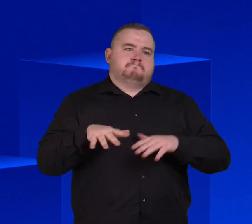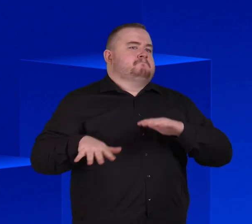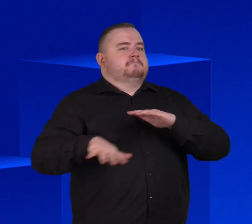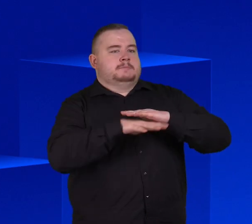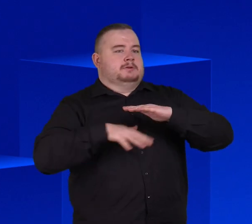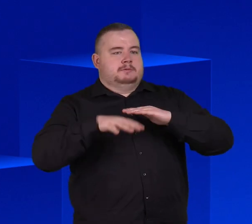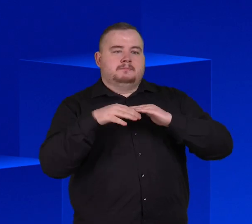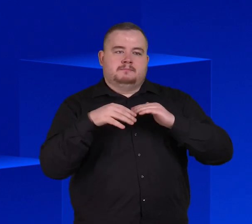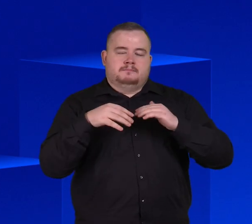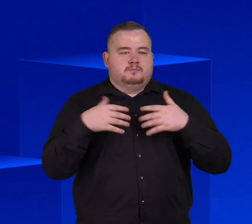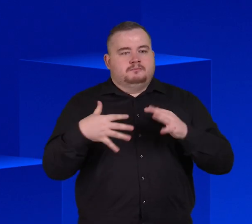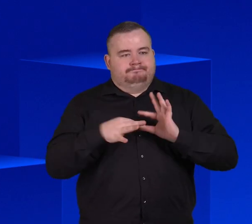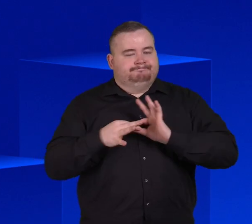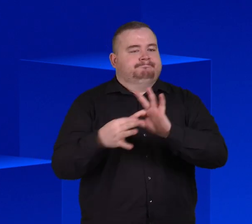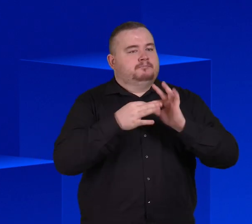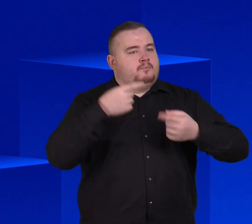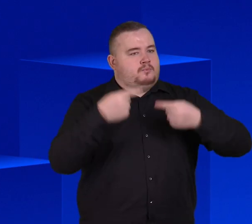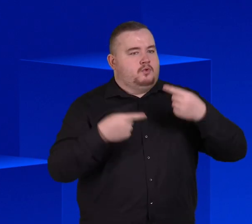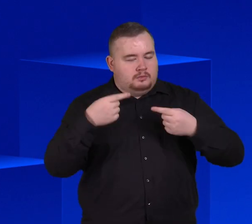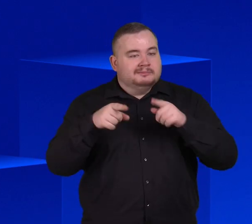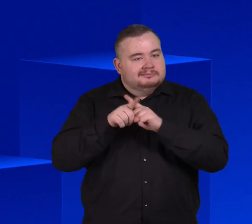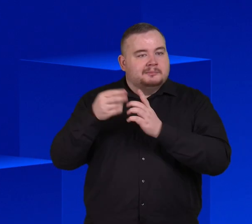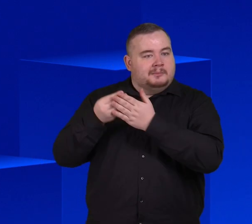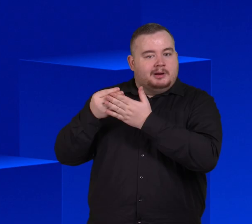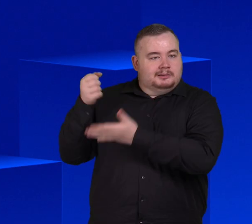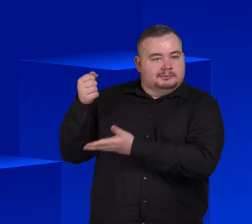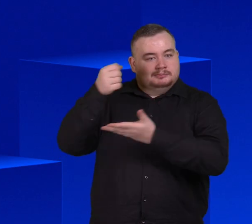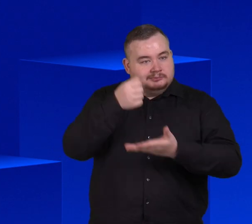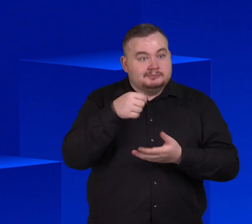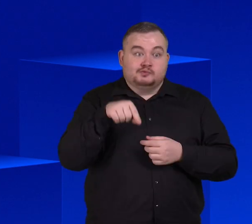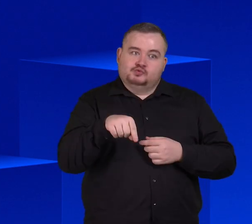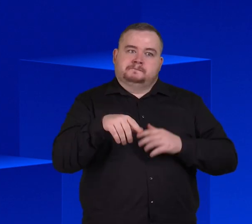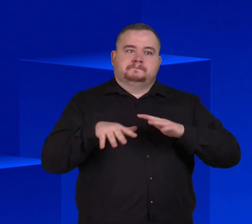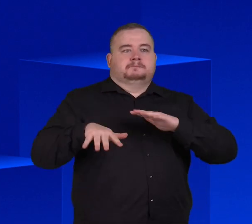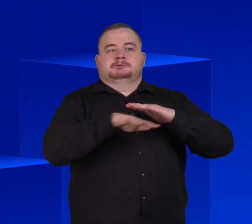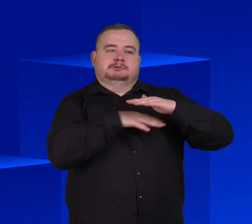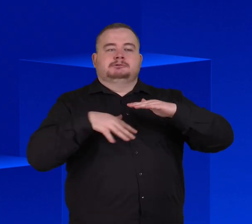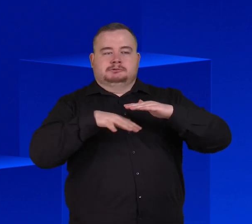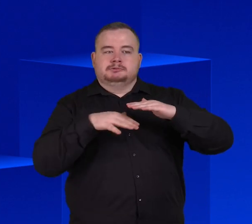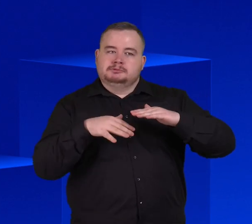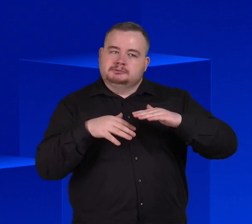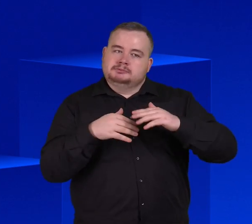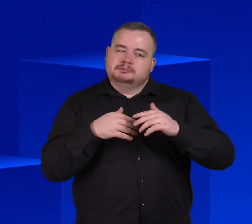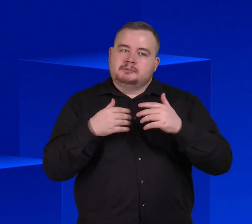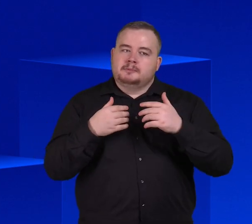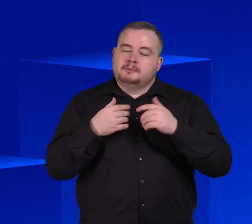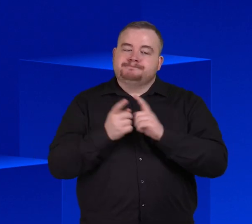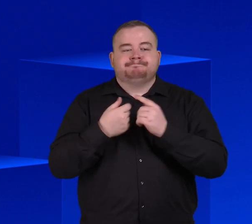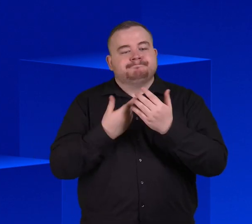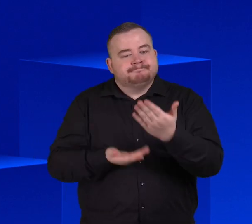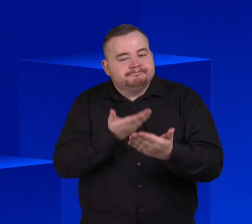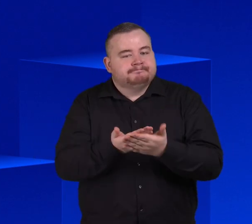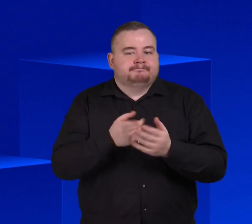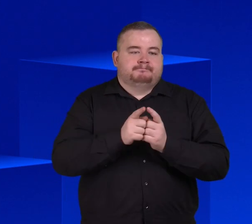territorial agenda which make many instruments more adaptive, let's say, to those areas such